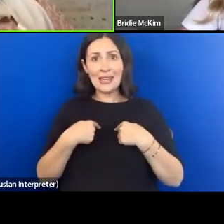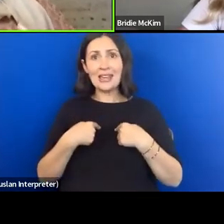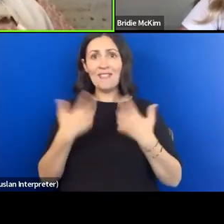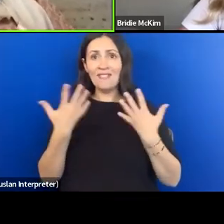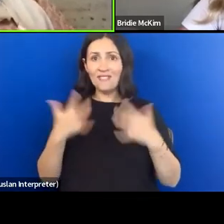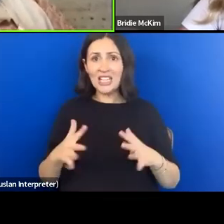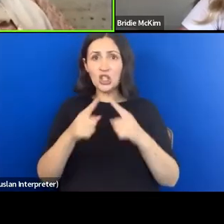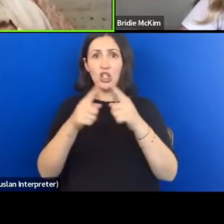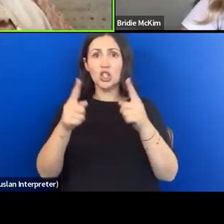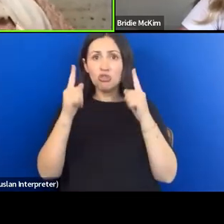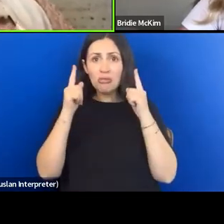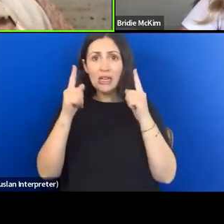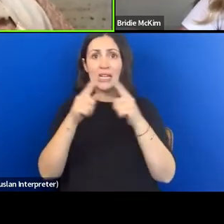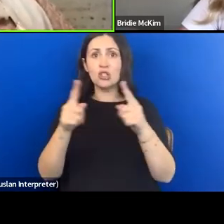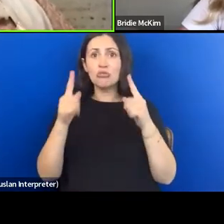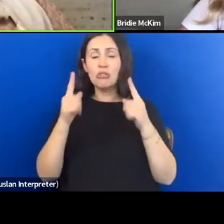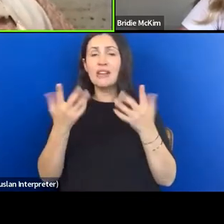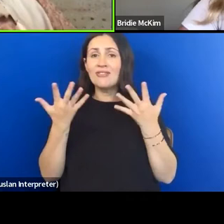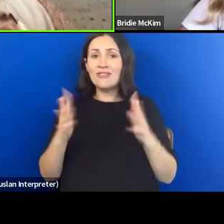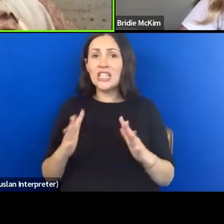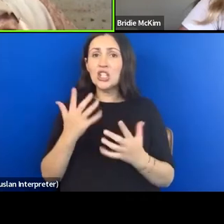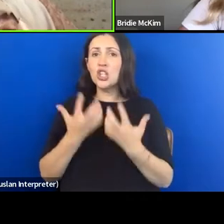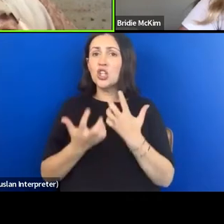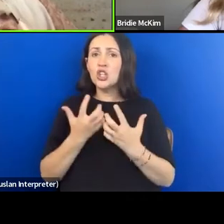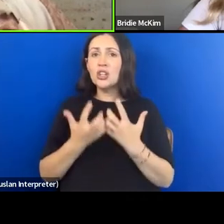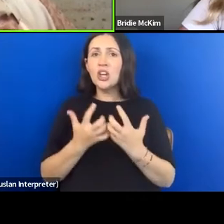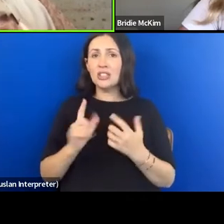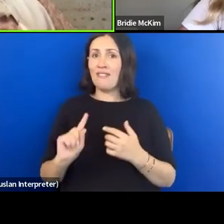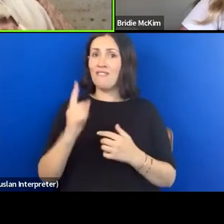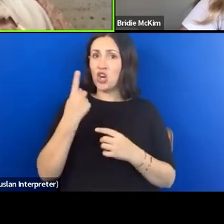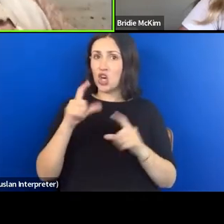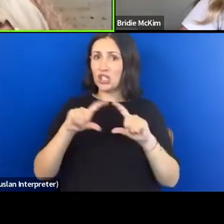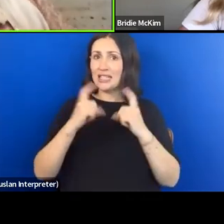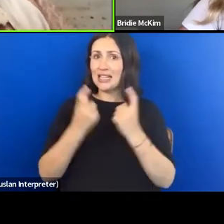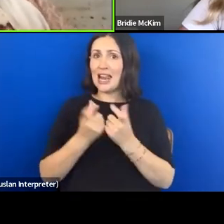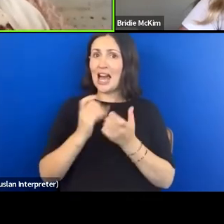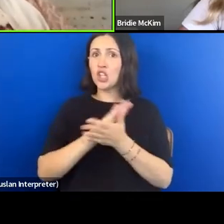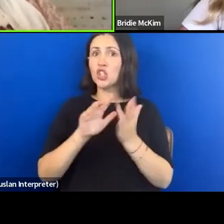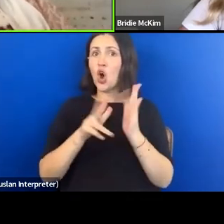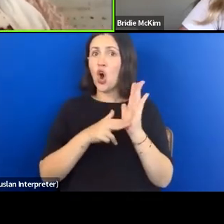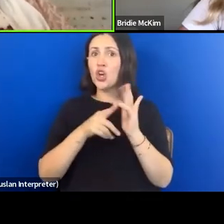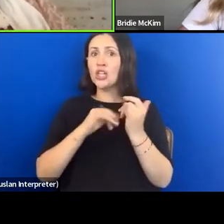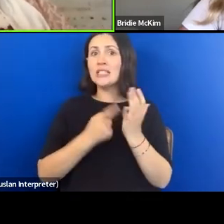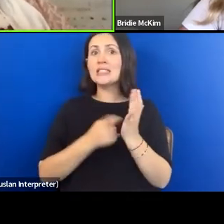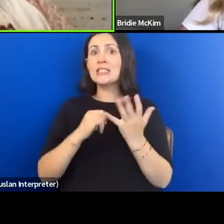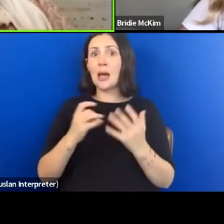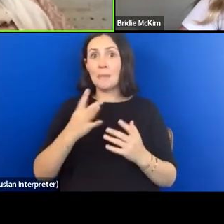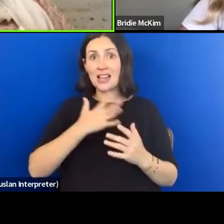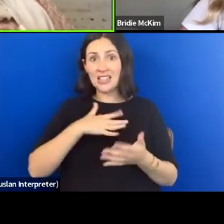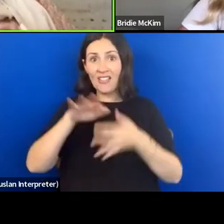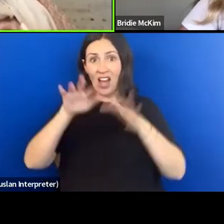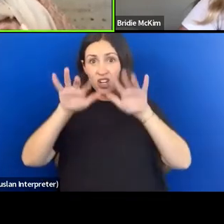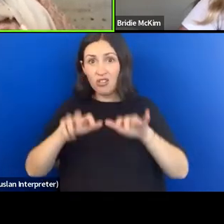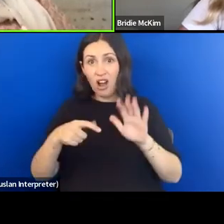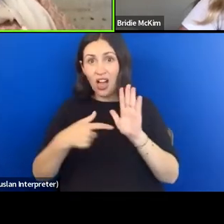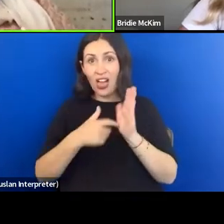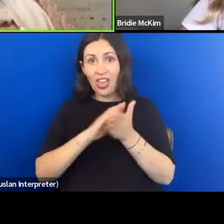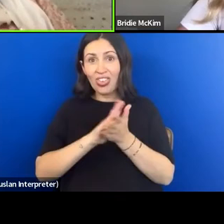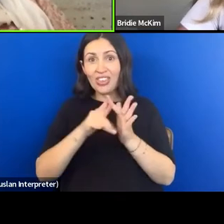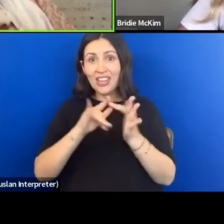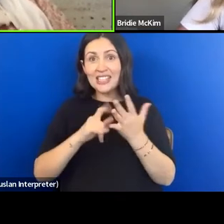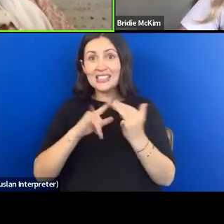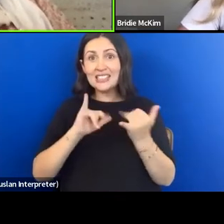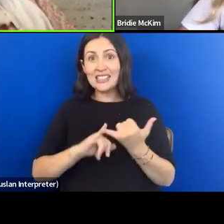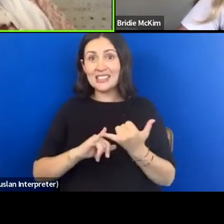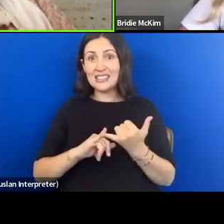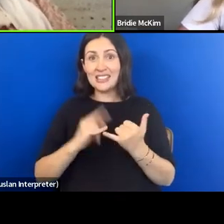honours is that it, when you're doing a thesis, destroys your social life. So